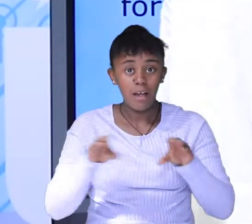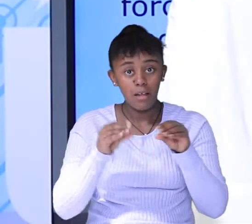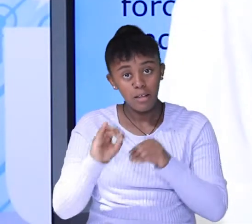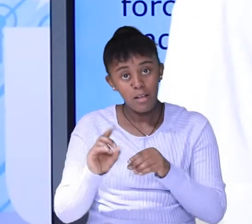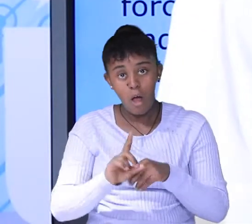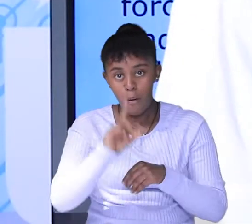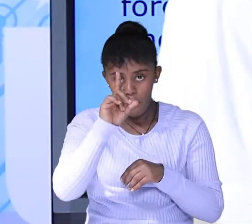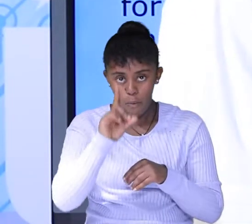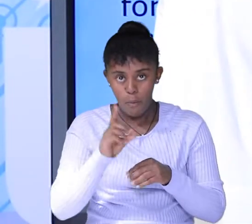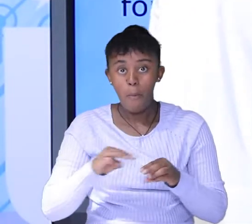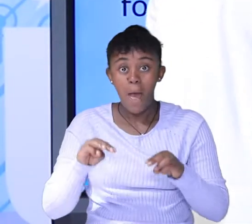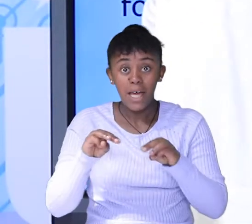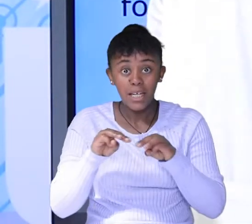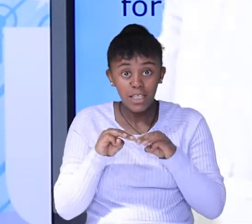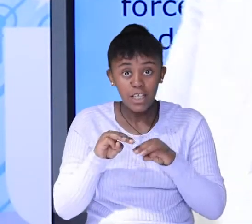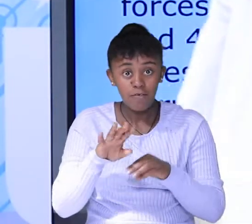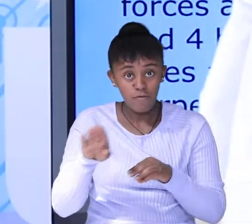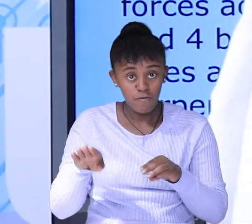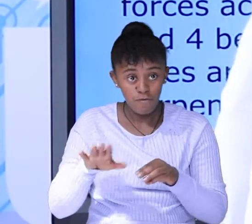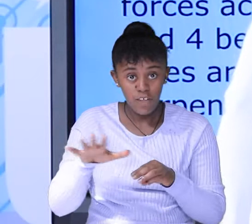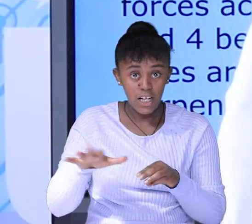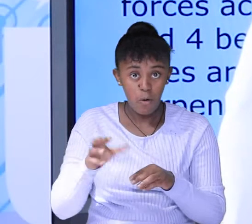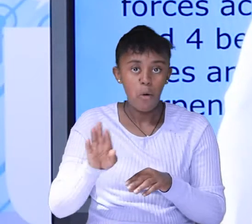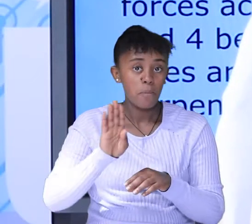be, so the given variables,